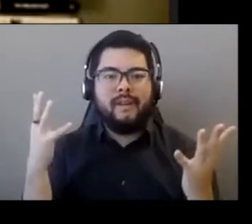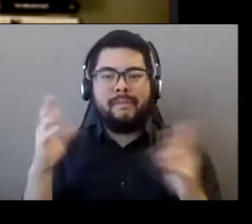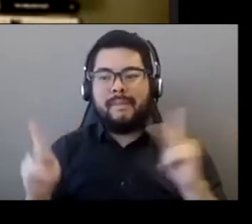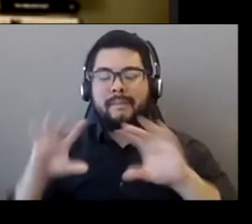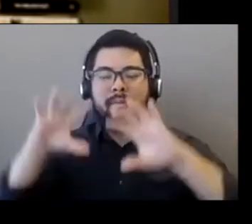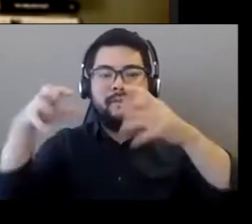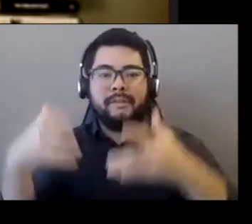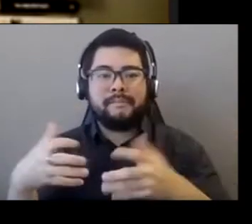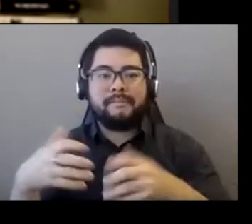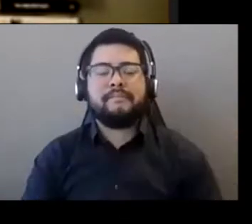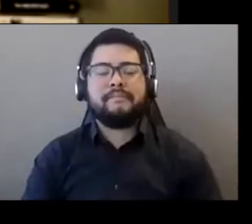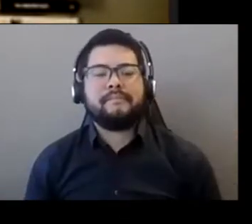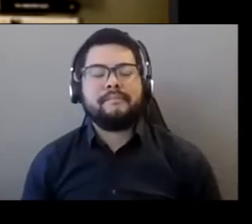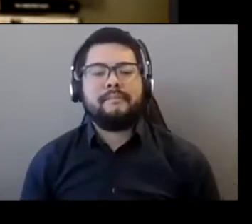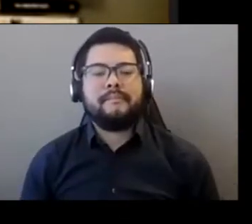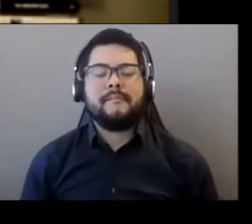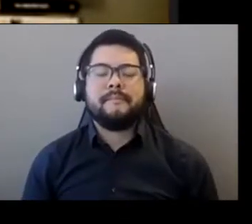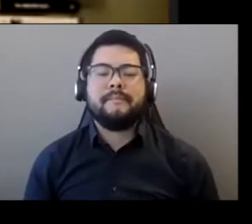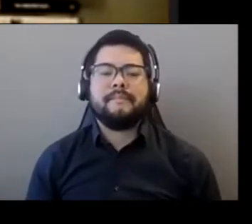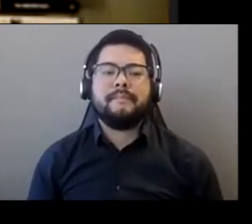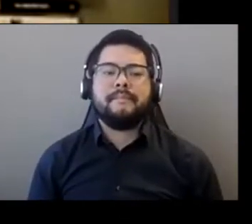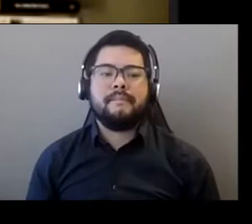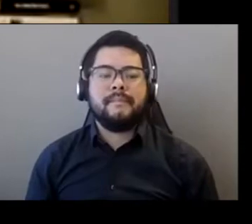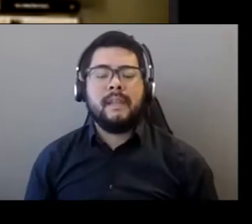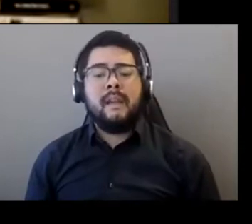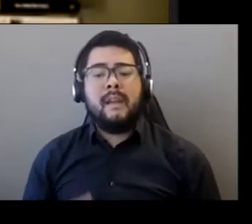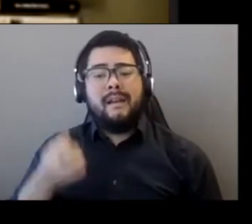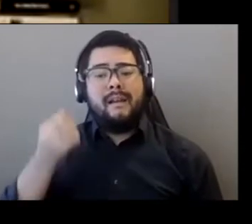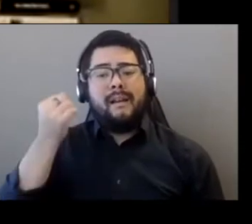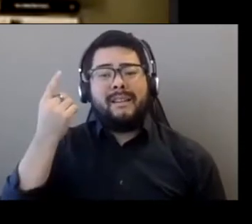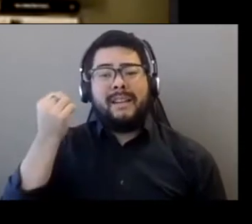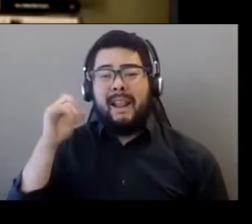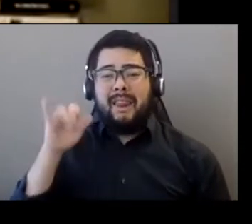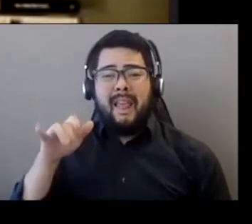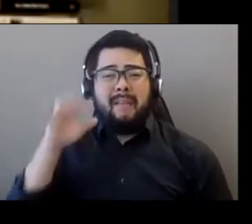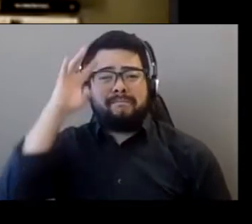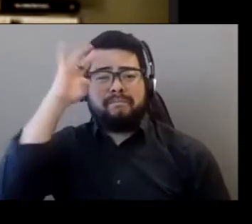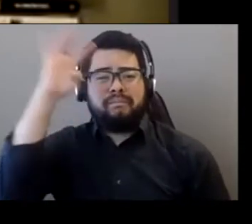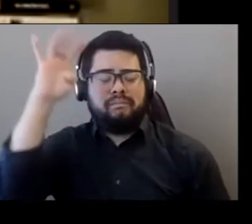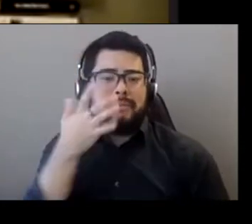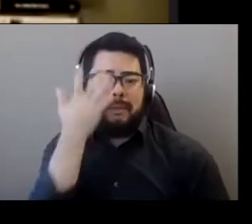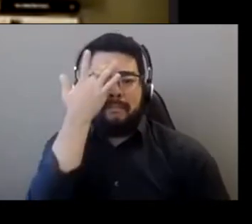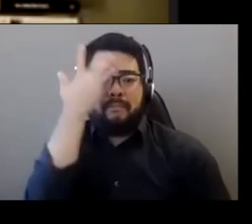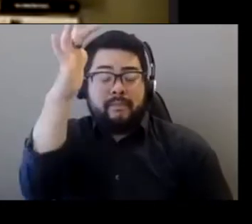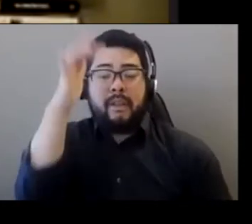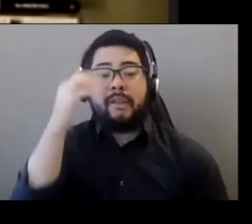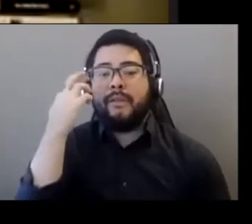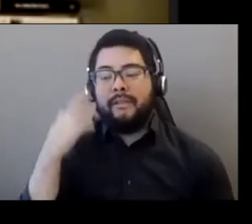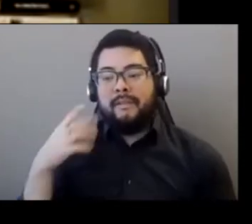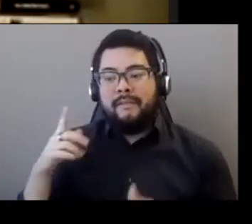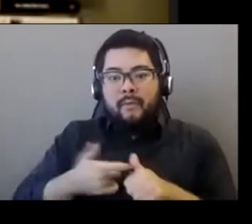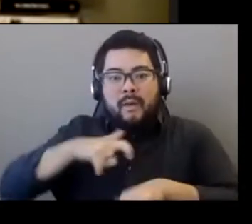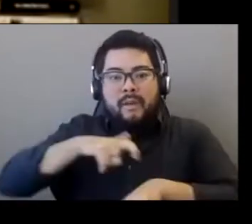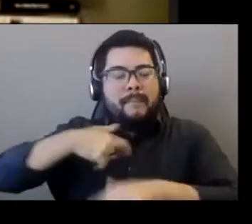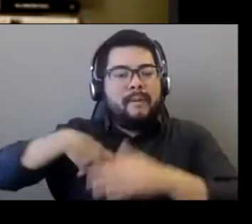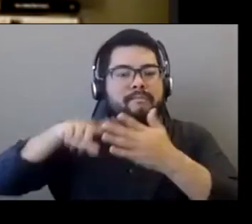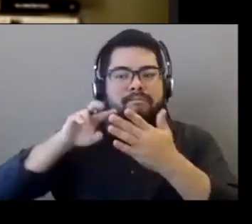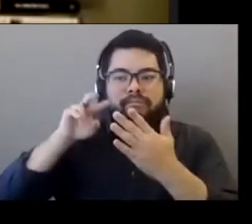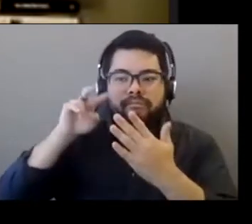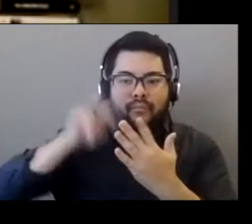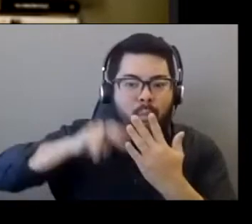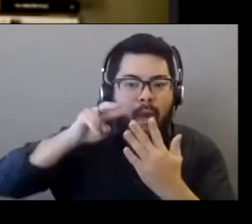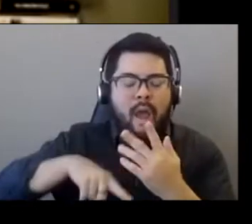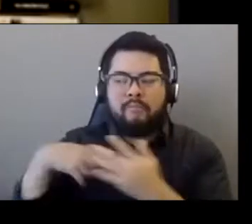I want to say something. I mean, it's Gramsci's thinking is quite brilliant. When I first read this and we discussed it and said, wow, this is